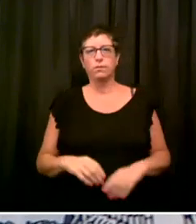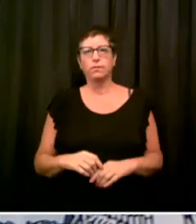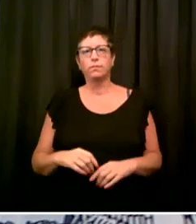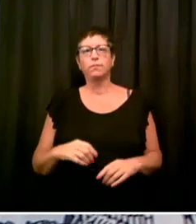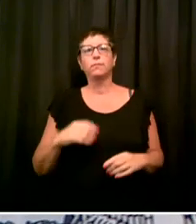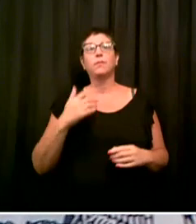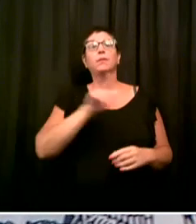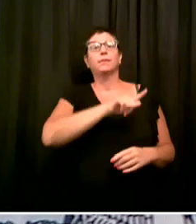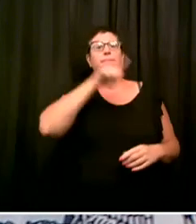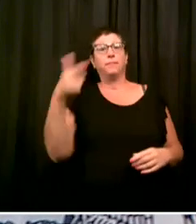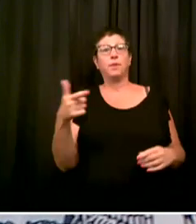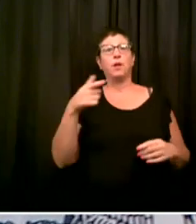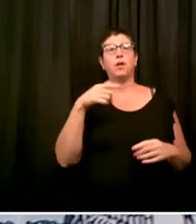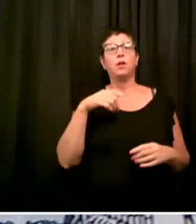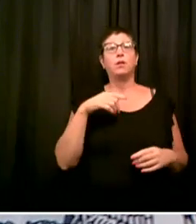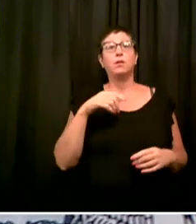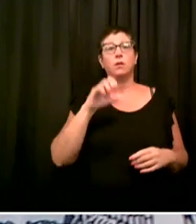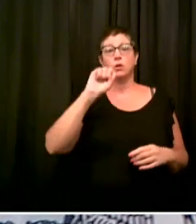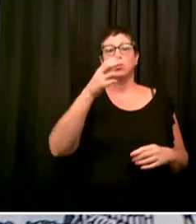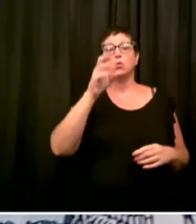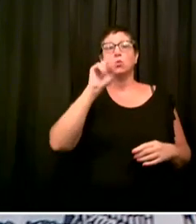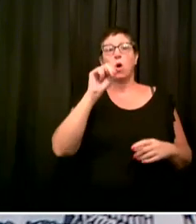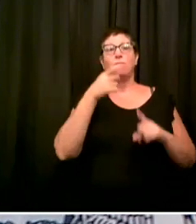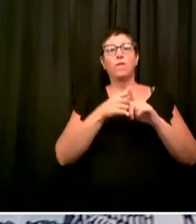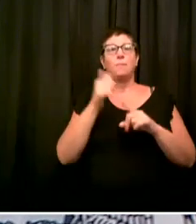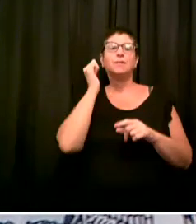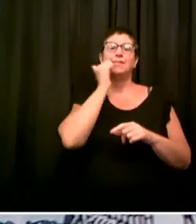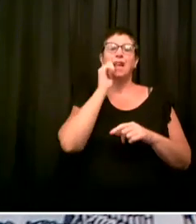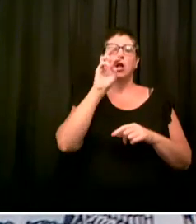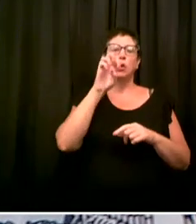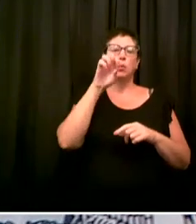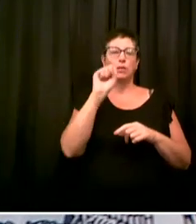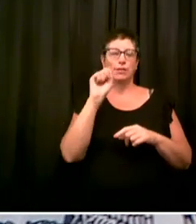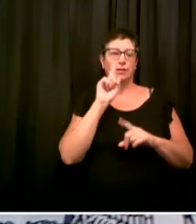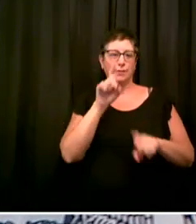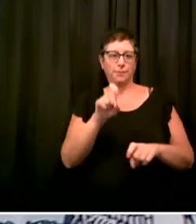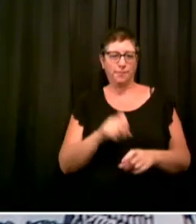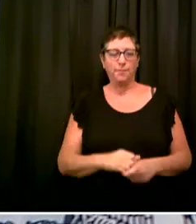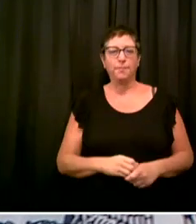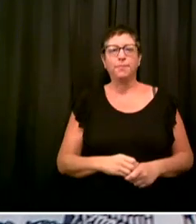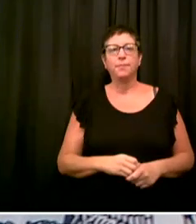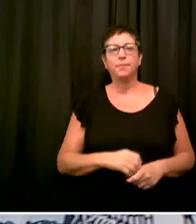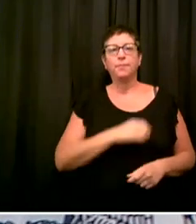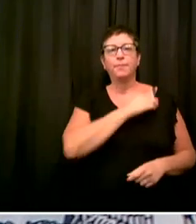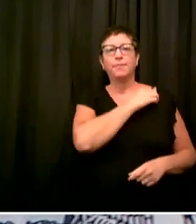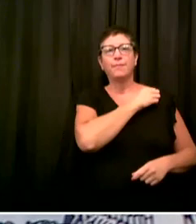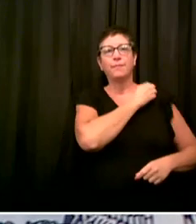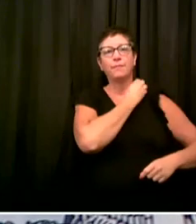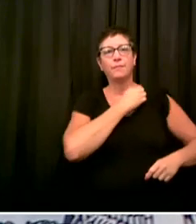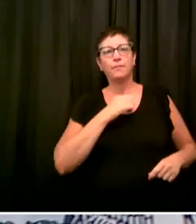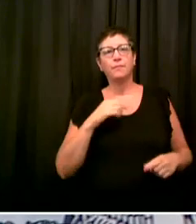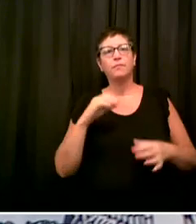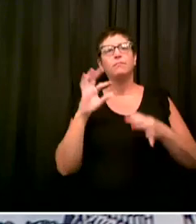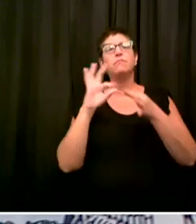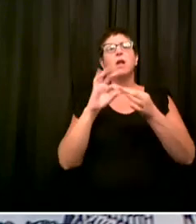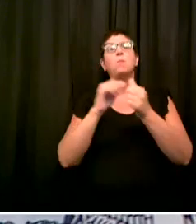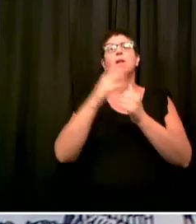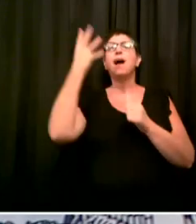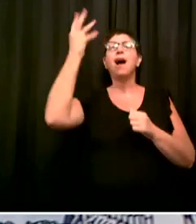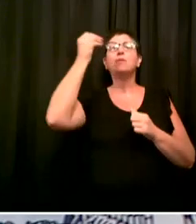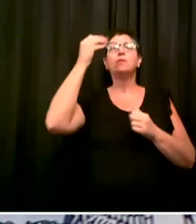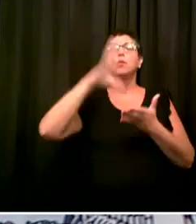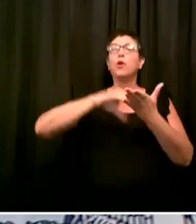Yeah, good morning, Mr. Mayor and Chancellor. I wanted to ask regarding the outdoor learning plan, is the city going to devote any funding to